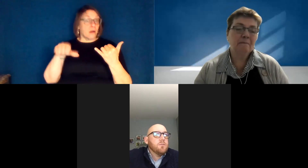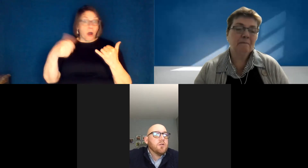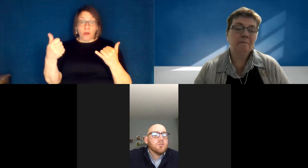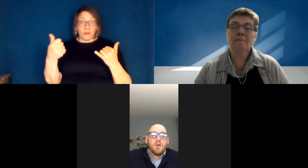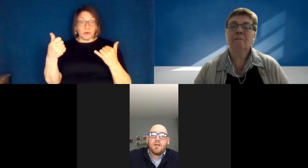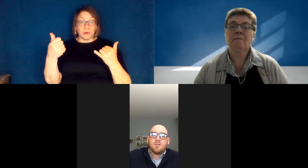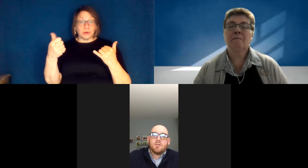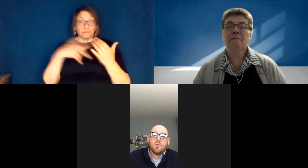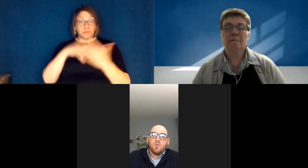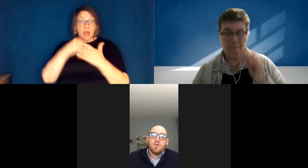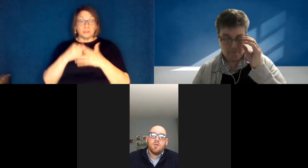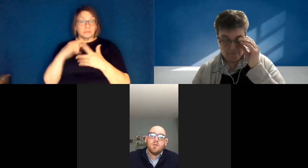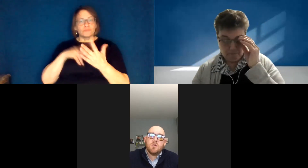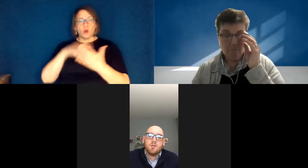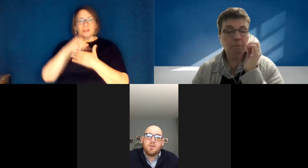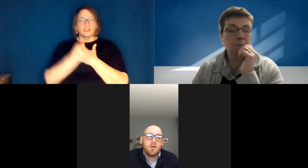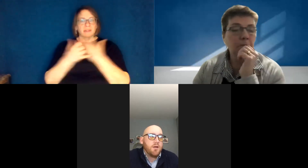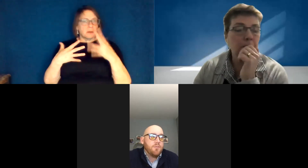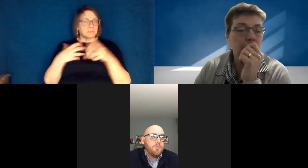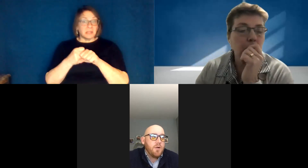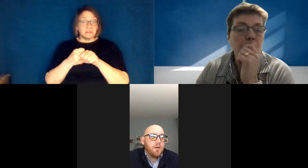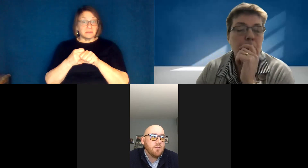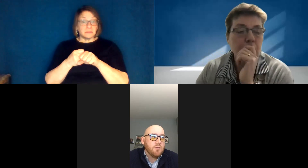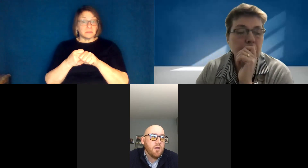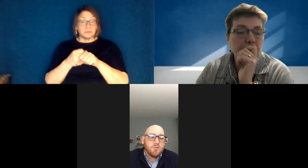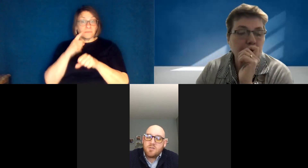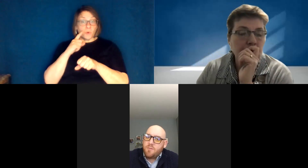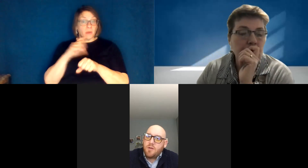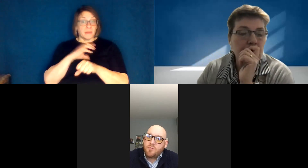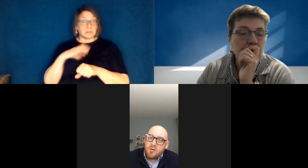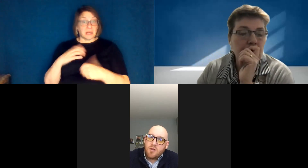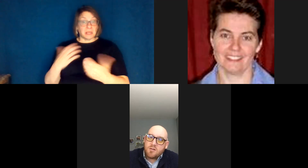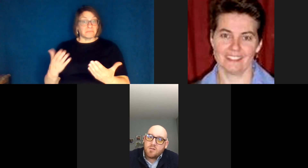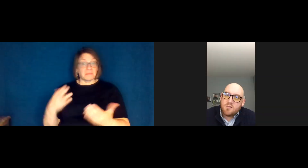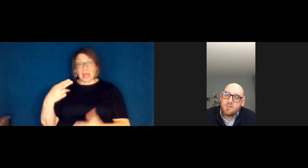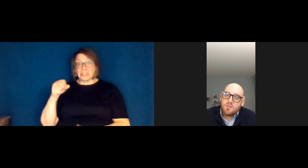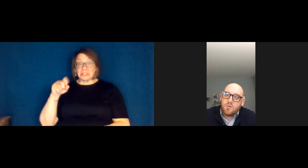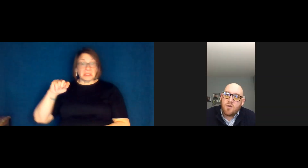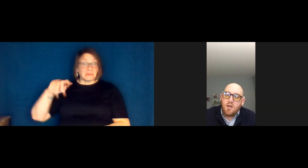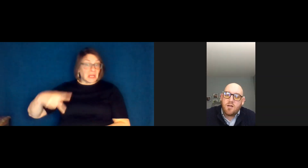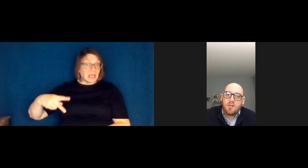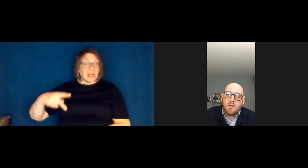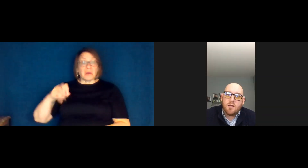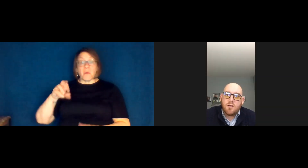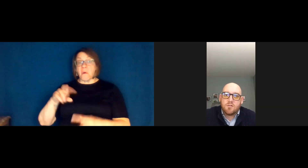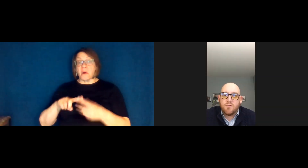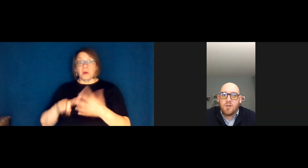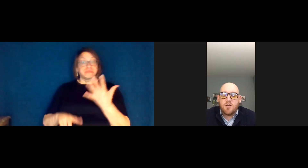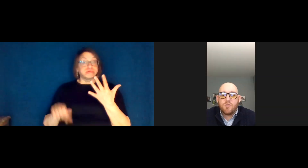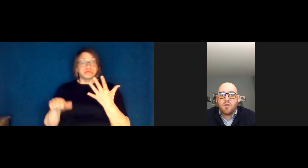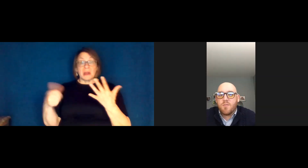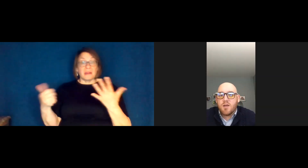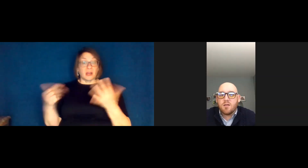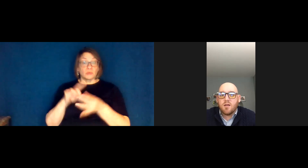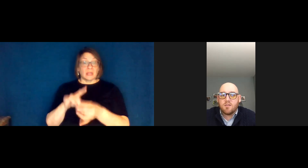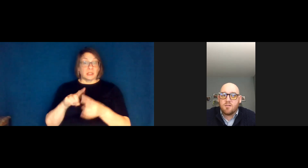any project update or on the HSCP projects or anything else related